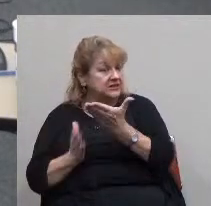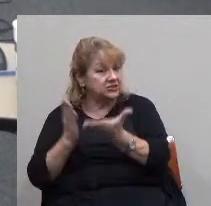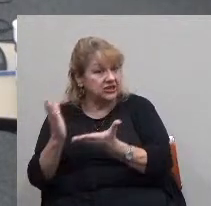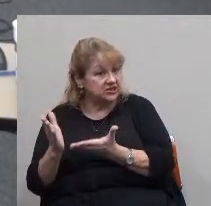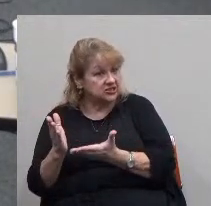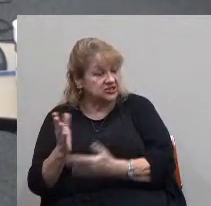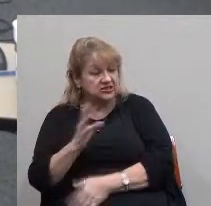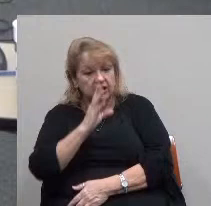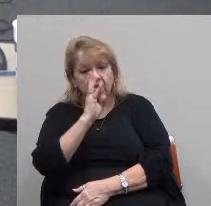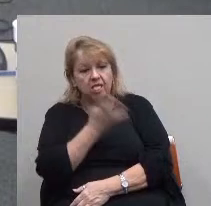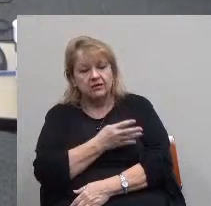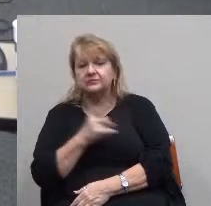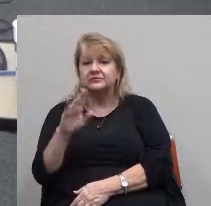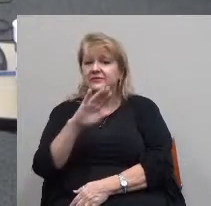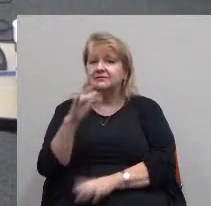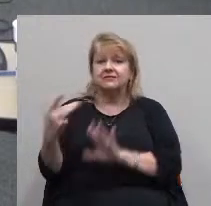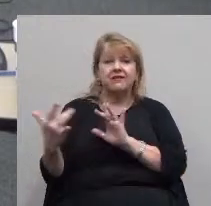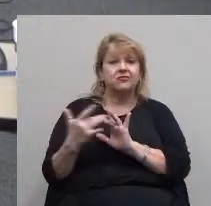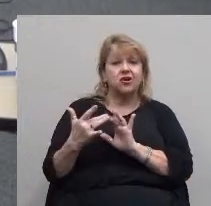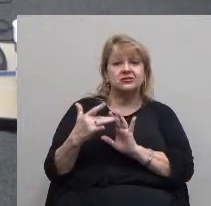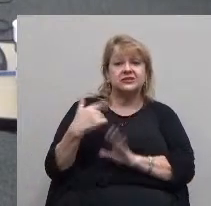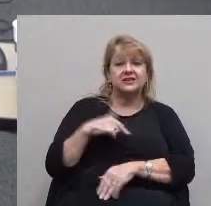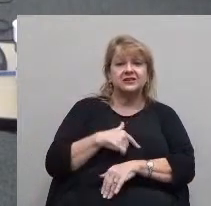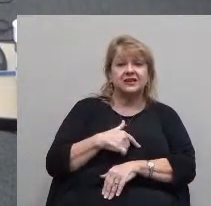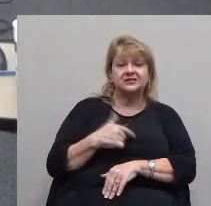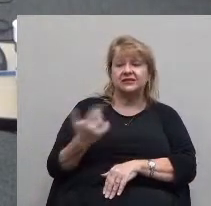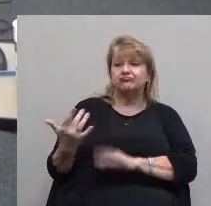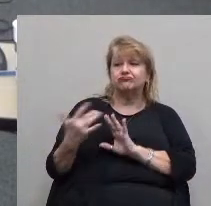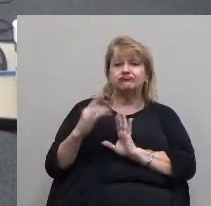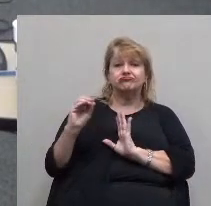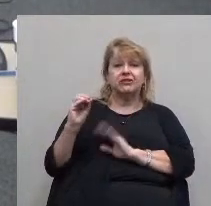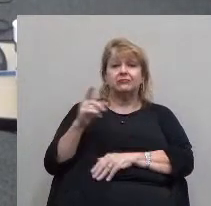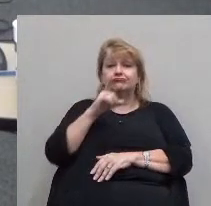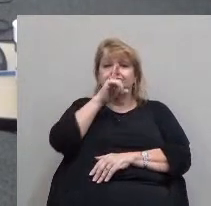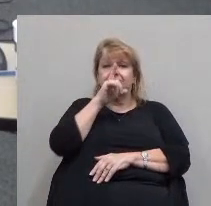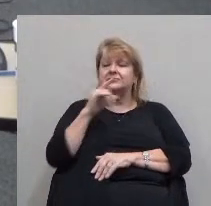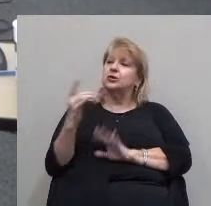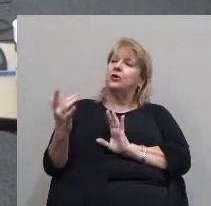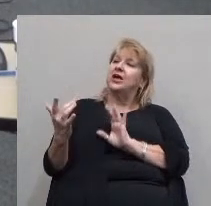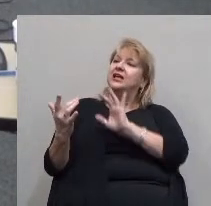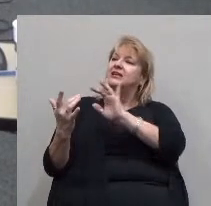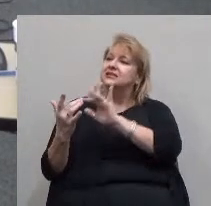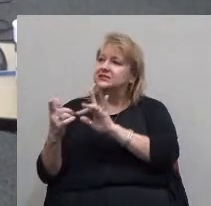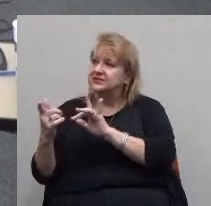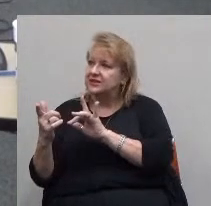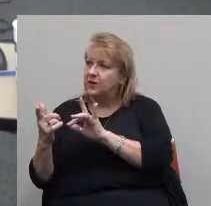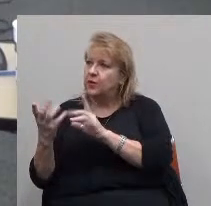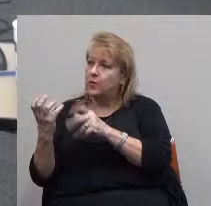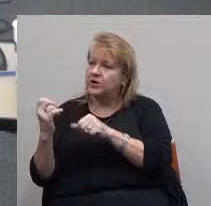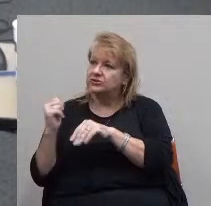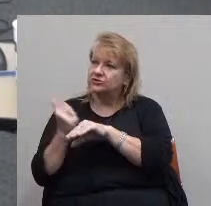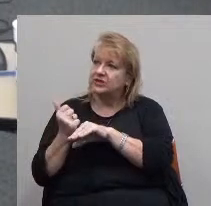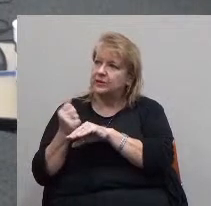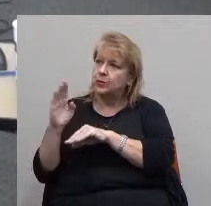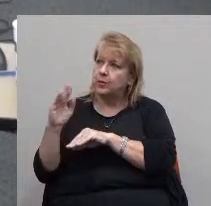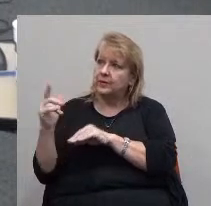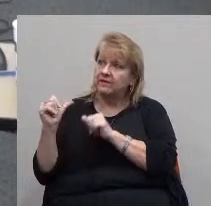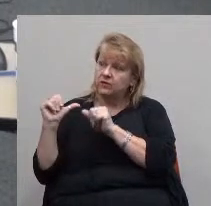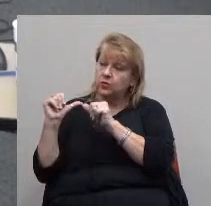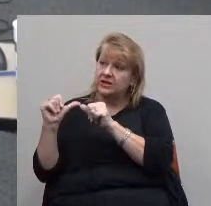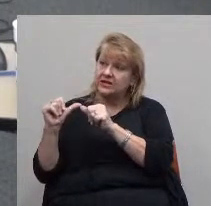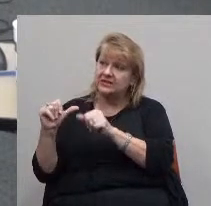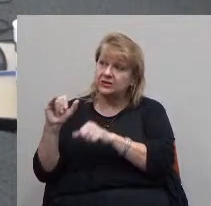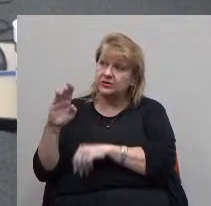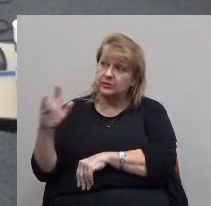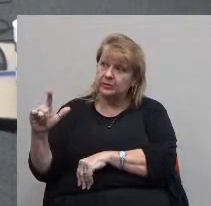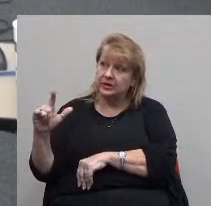and not want? He did not reach out to us, and so I'm reaching out to him to try to get his bill in a similar posture if he wants to continue